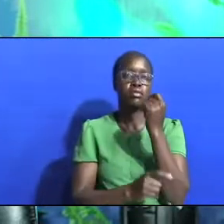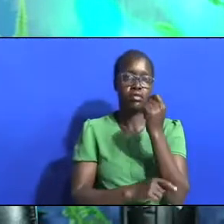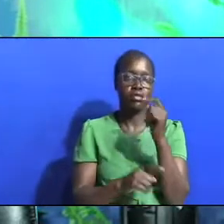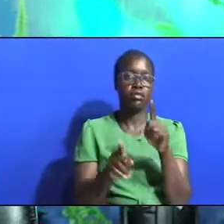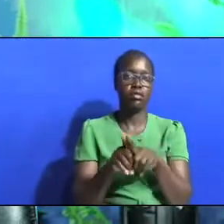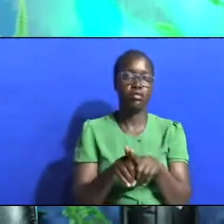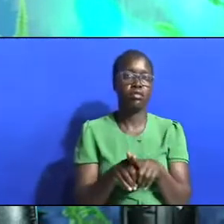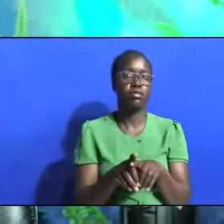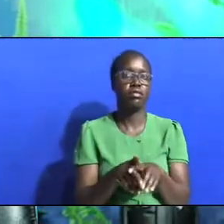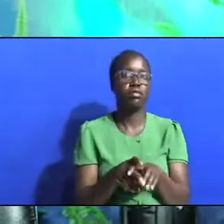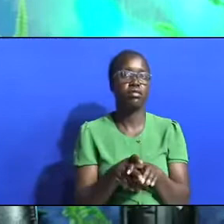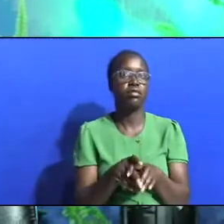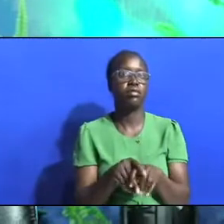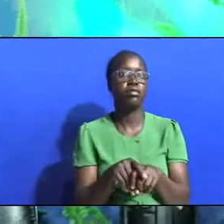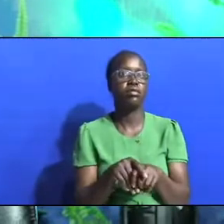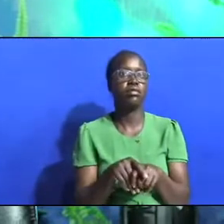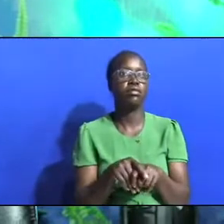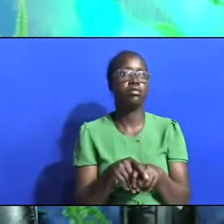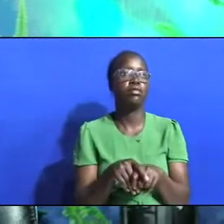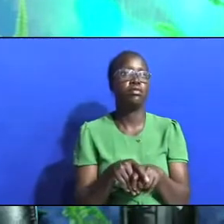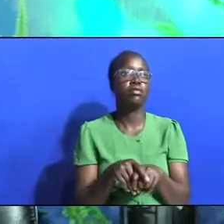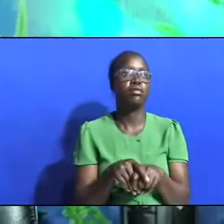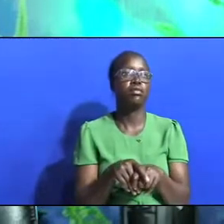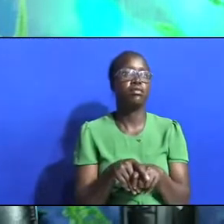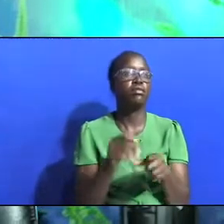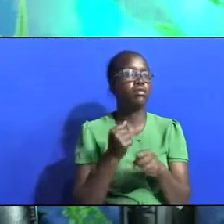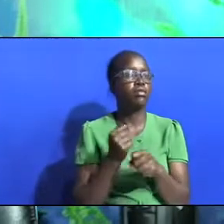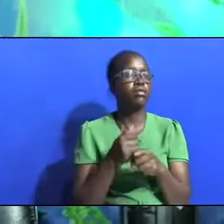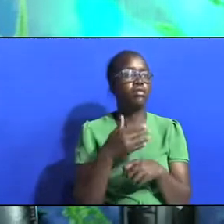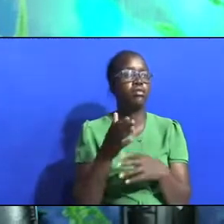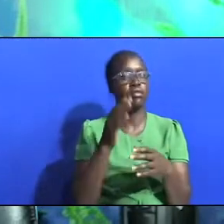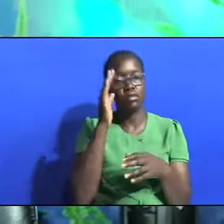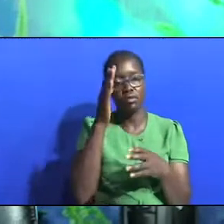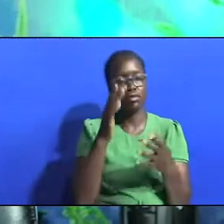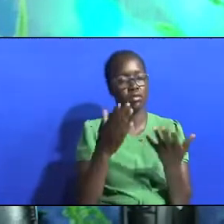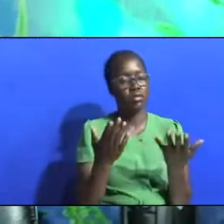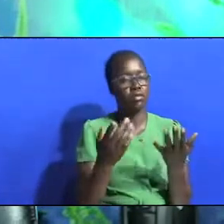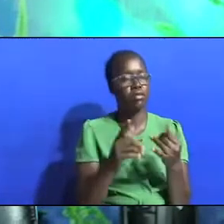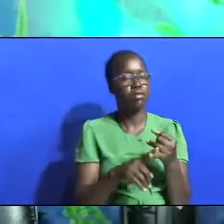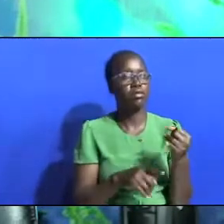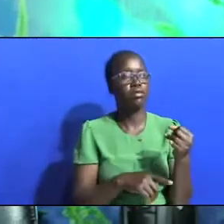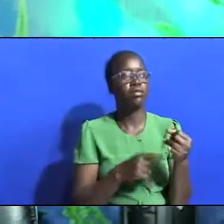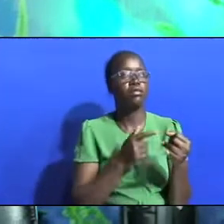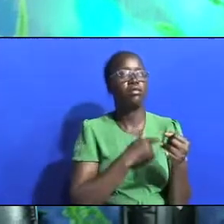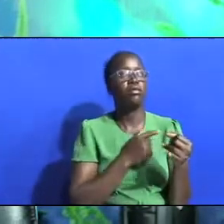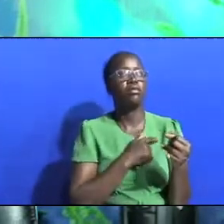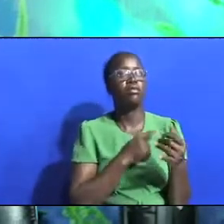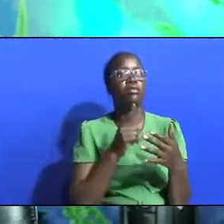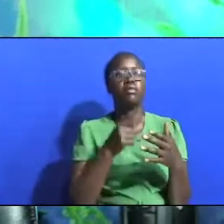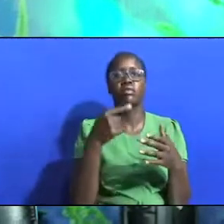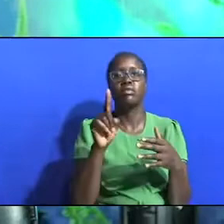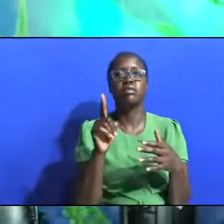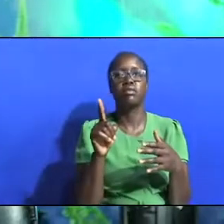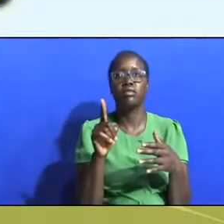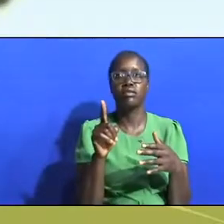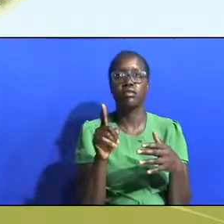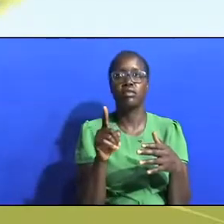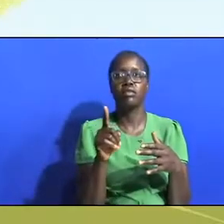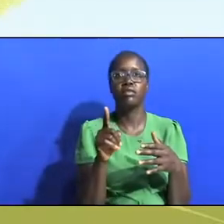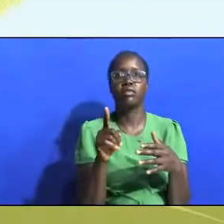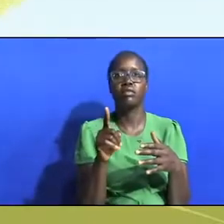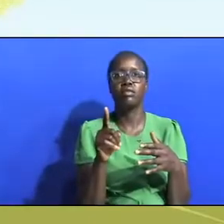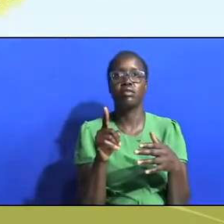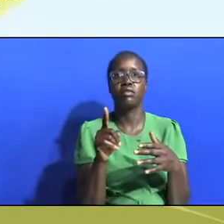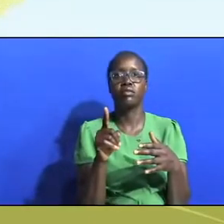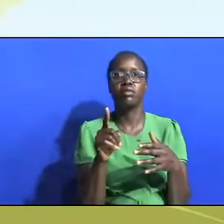tempted. Okay, so how do we work out of our will? Number one, learn what is right.